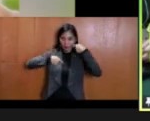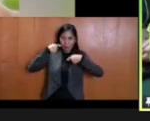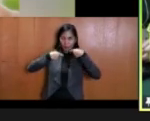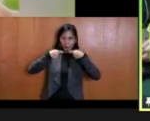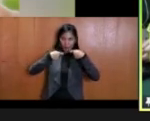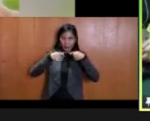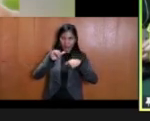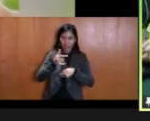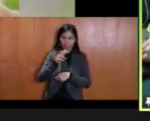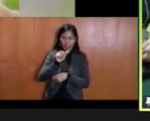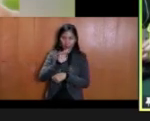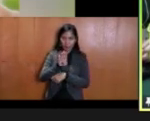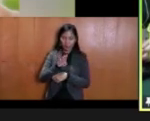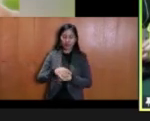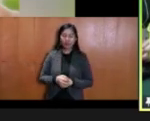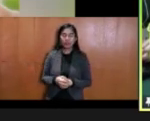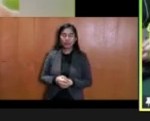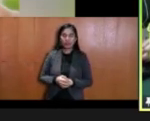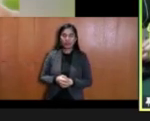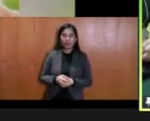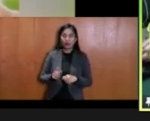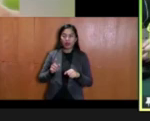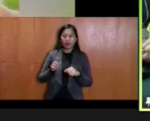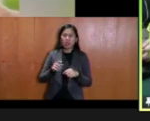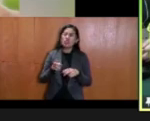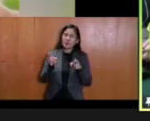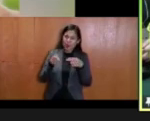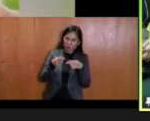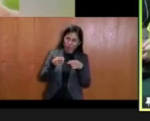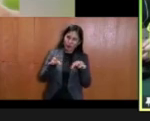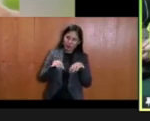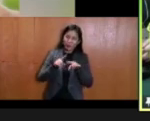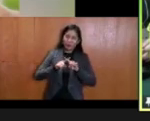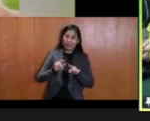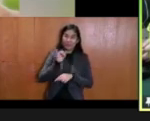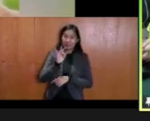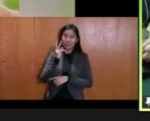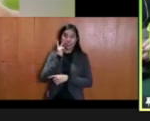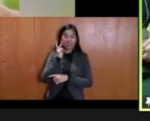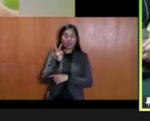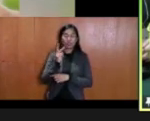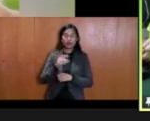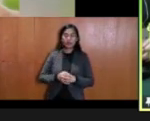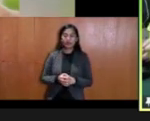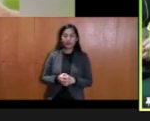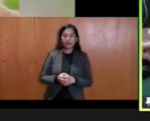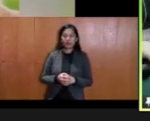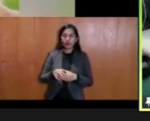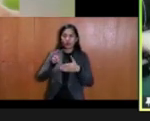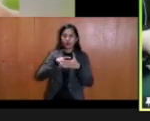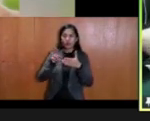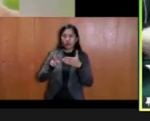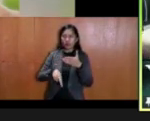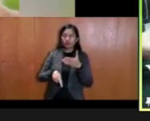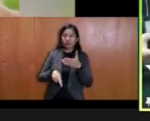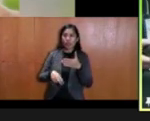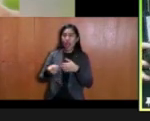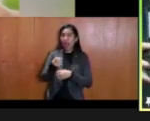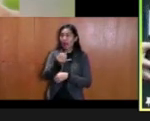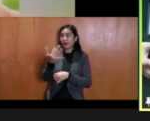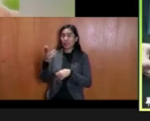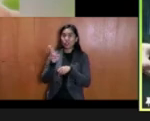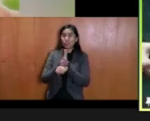But when you look at the scale, remember I talked about took 5 days for Threads to reach 100 million users. Mm-hmm. When you look